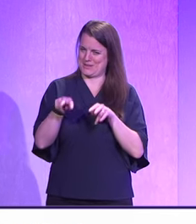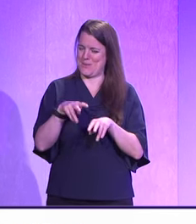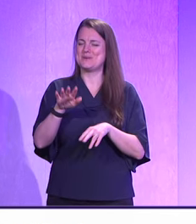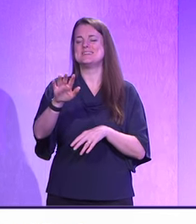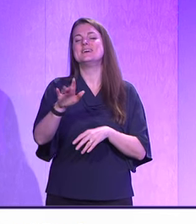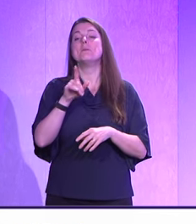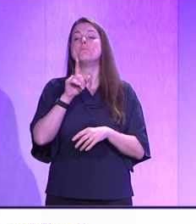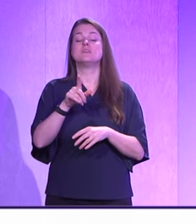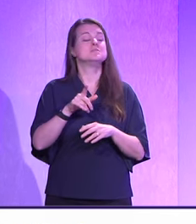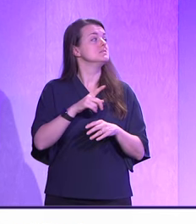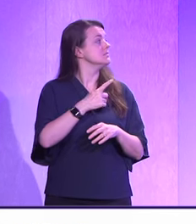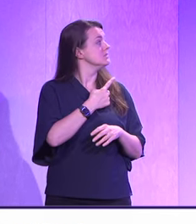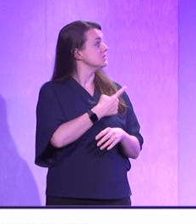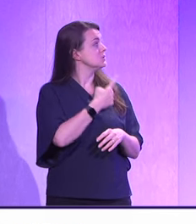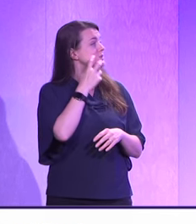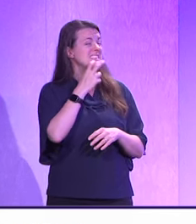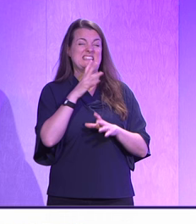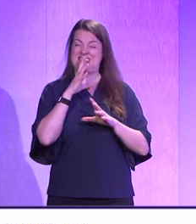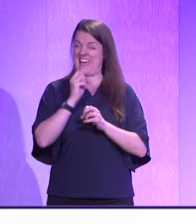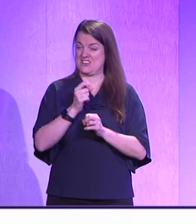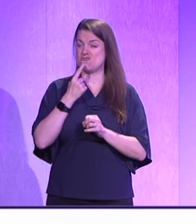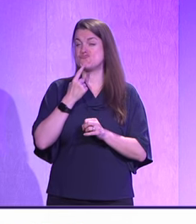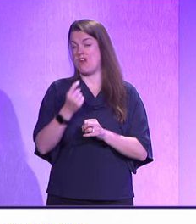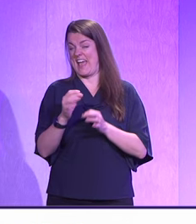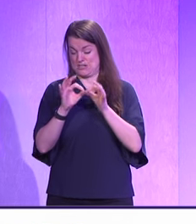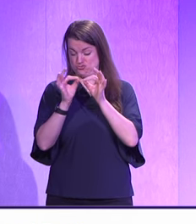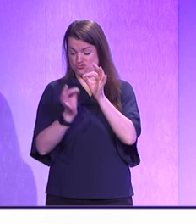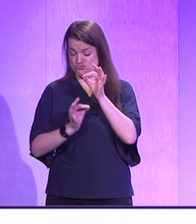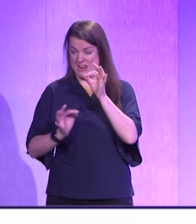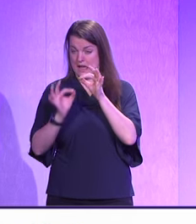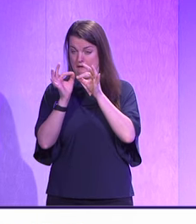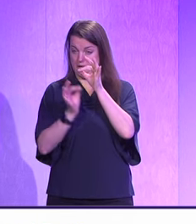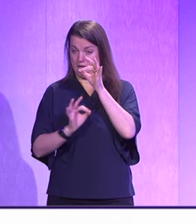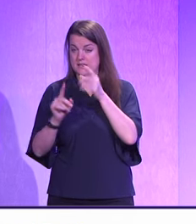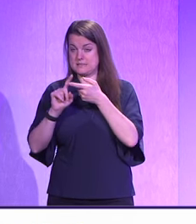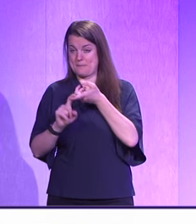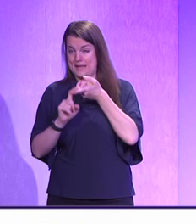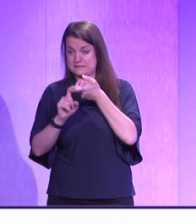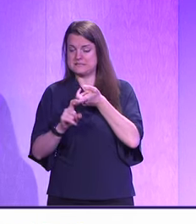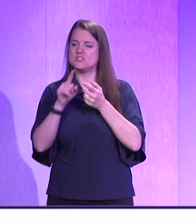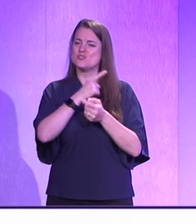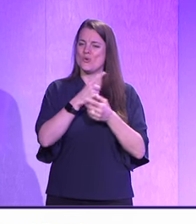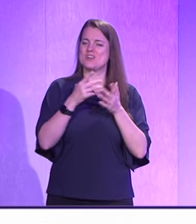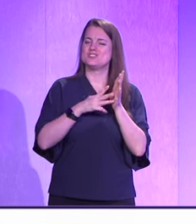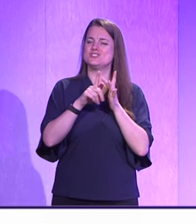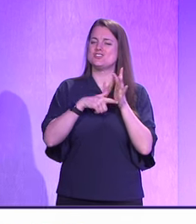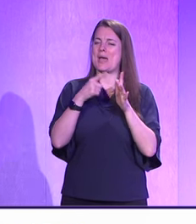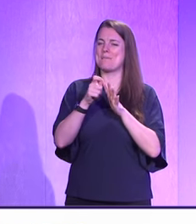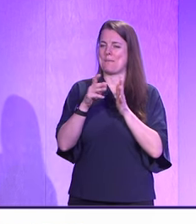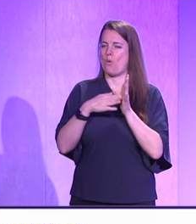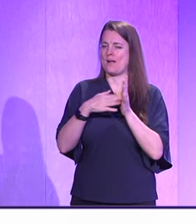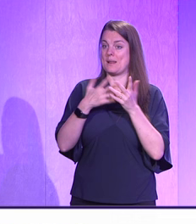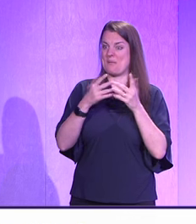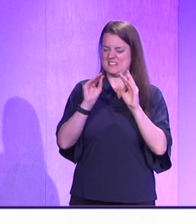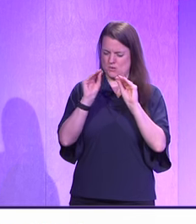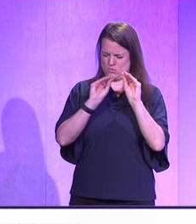see the hated like red string dependency thing. They mapped out all of the dependencies during delivery, and it was very tangled, like a